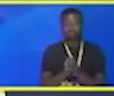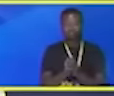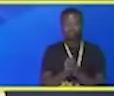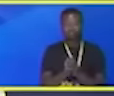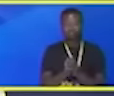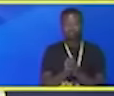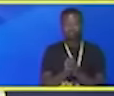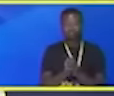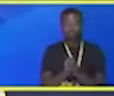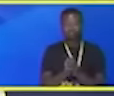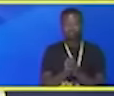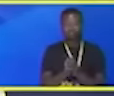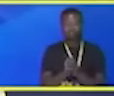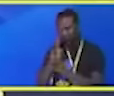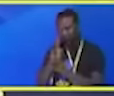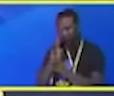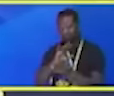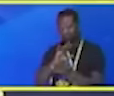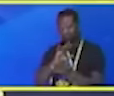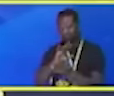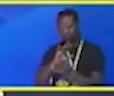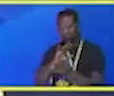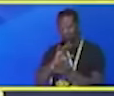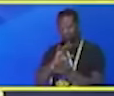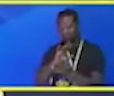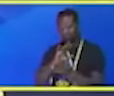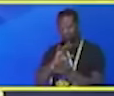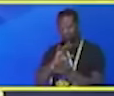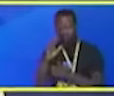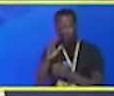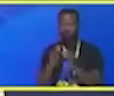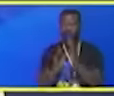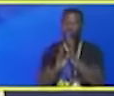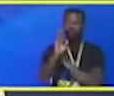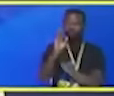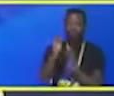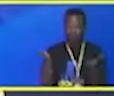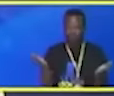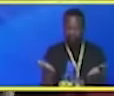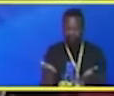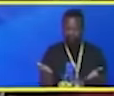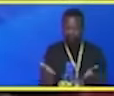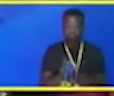me honor every man, woman of God in this place.